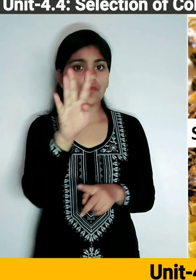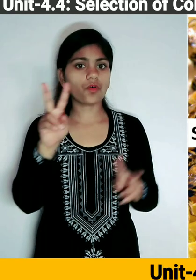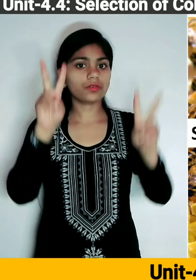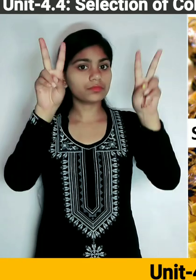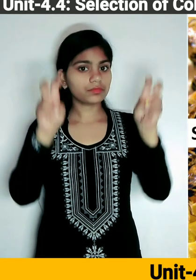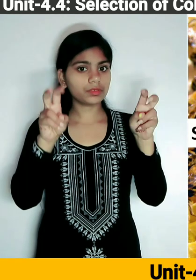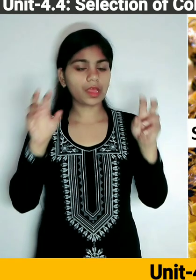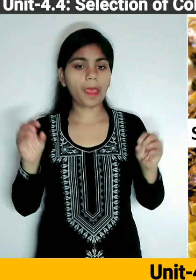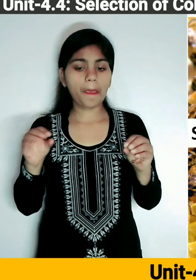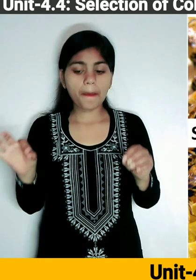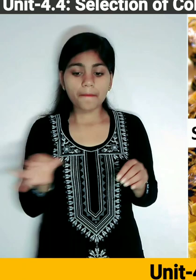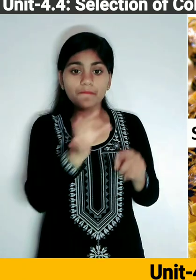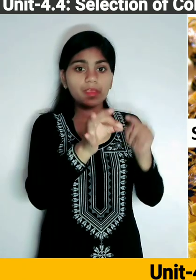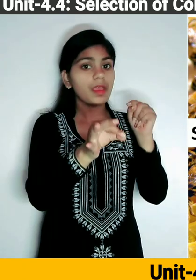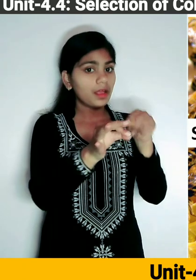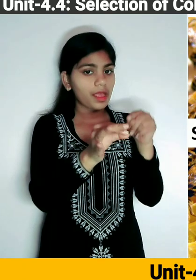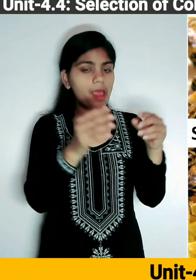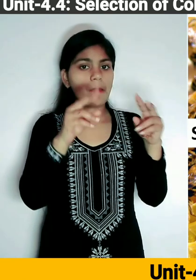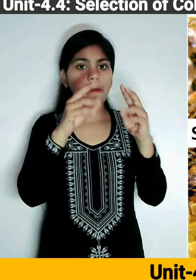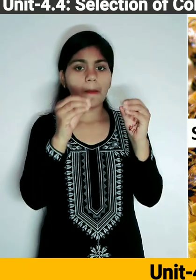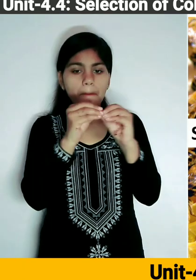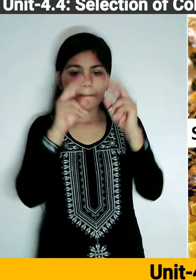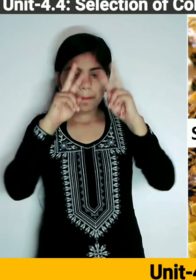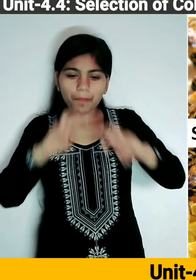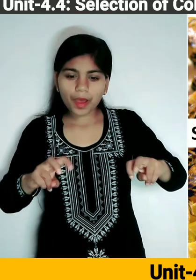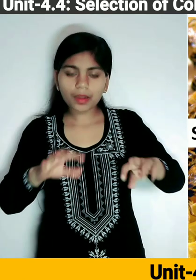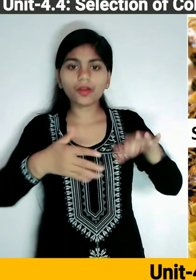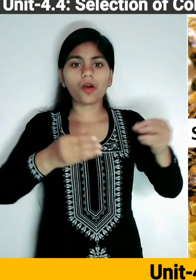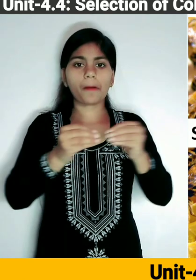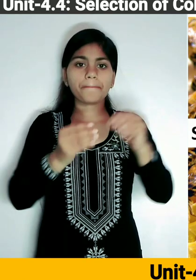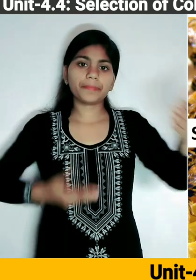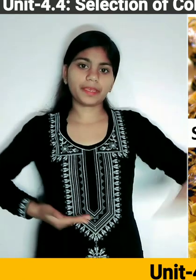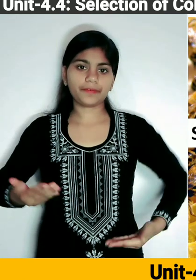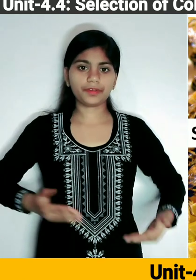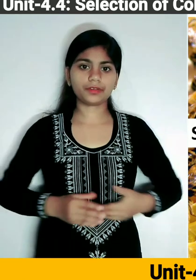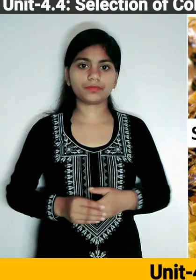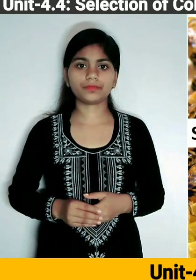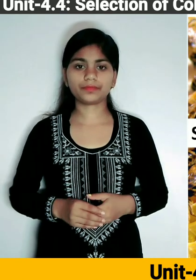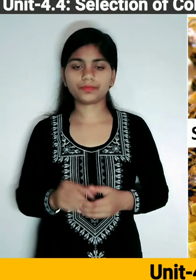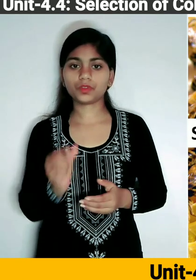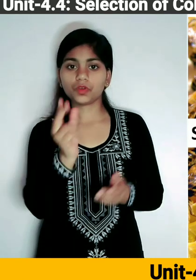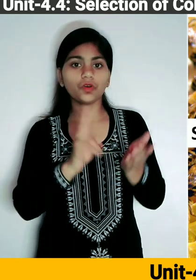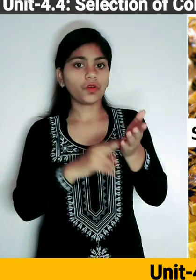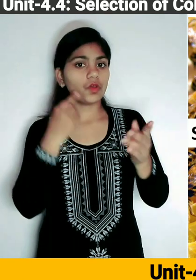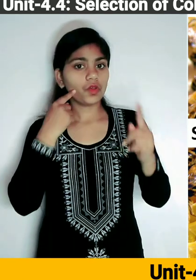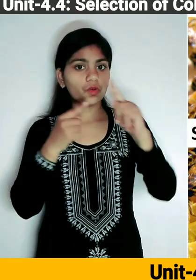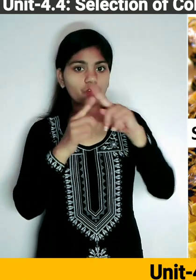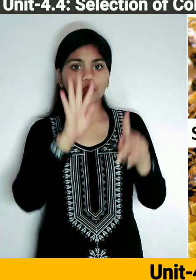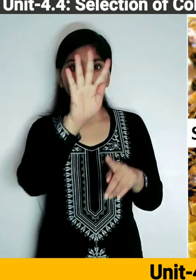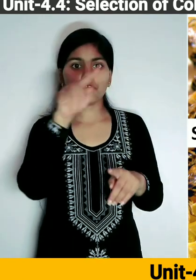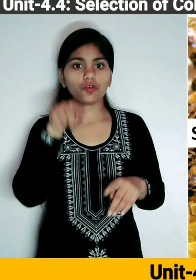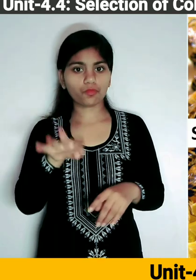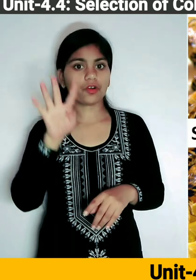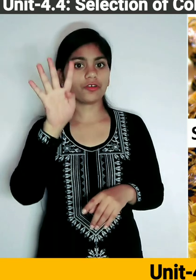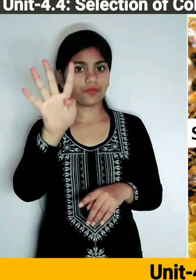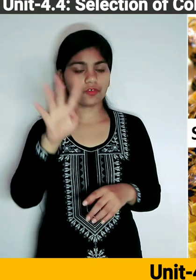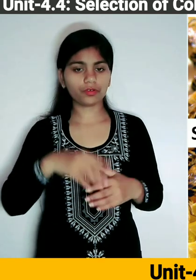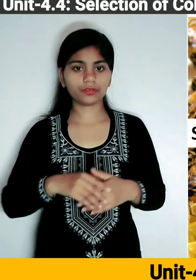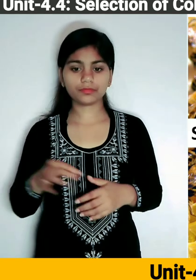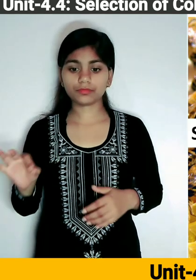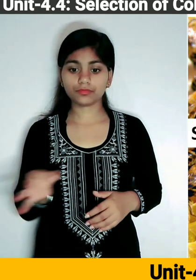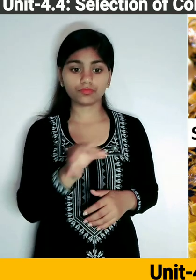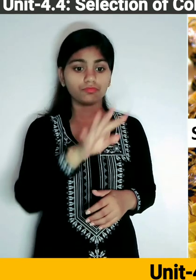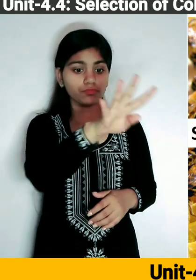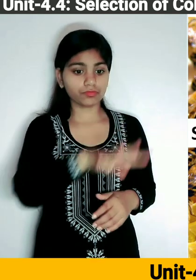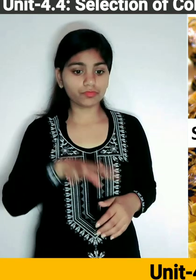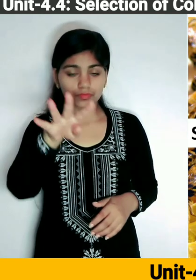Unit 4, B, biology and behavior. Unit 4.4, selection of colonies